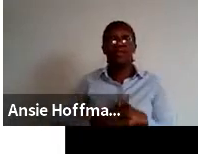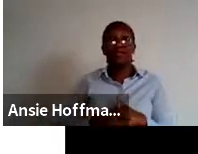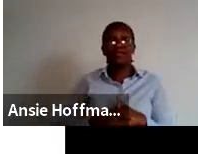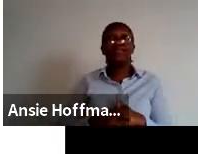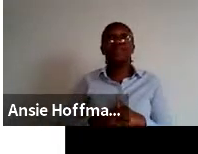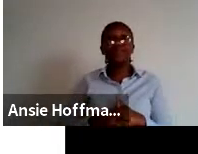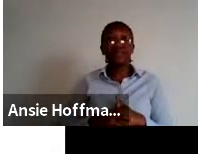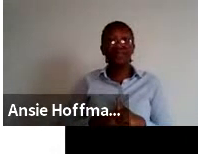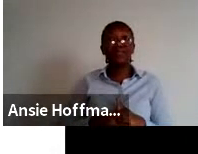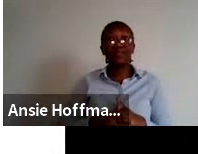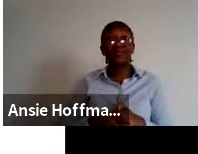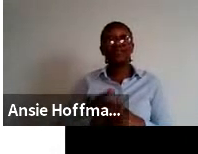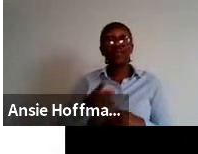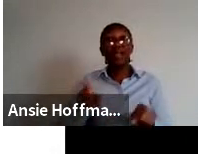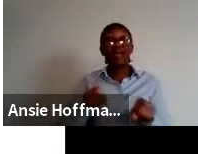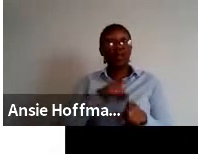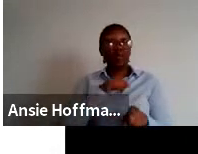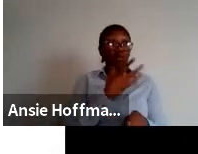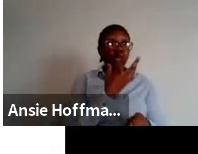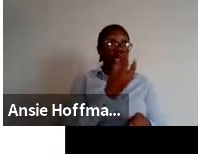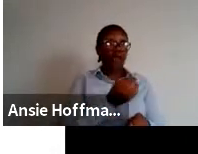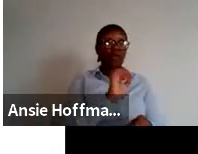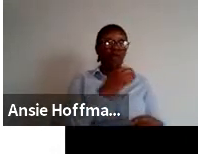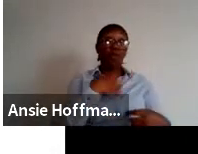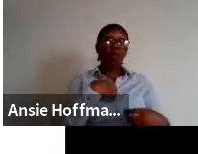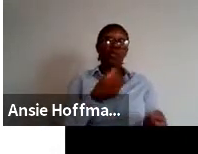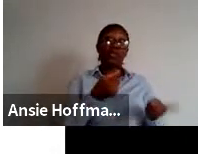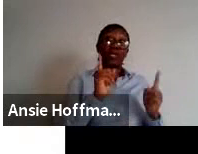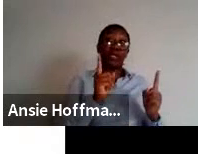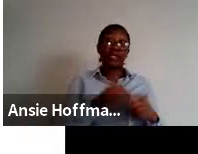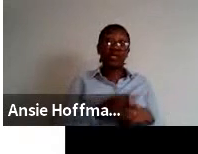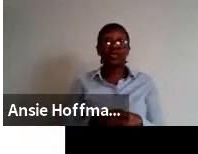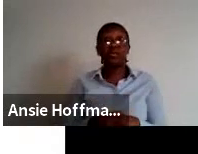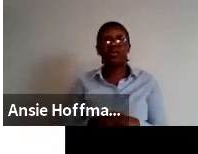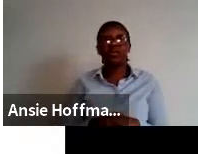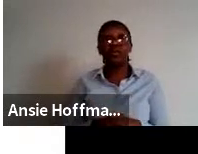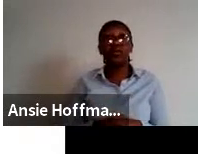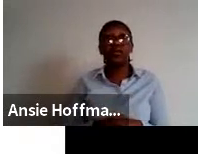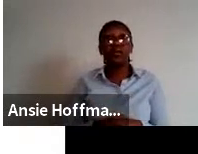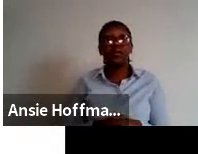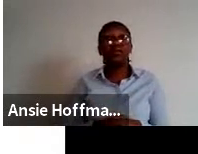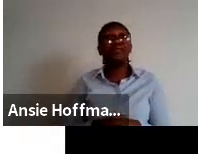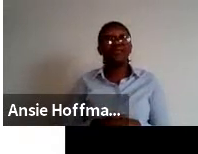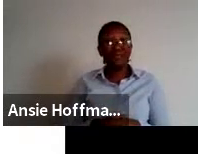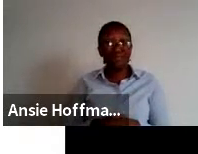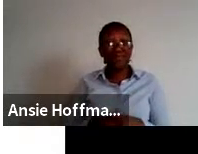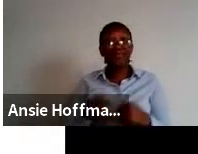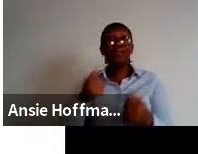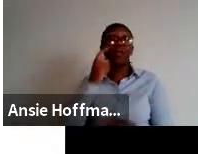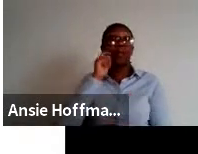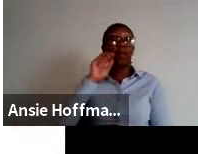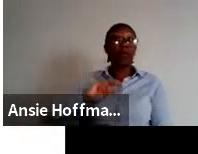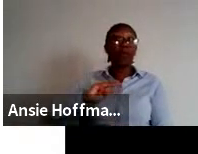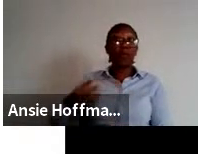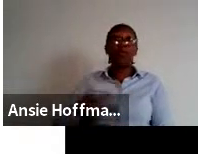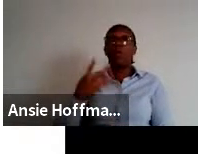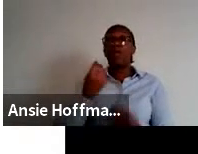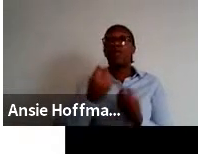that can actually pose danger to all of us. Ladies and gentlemen, there are